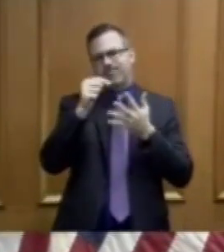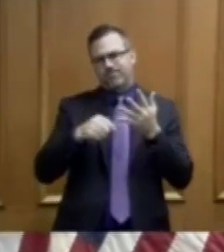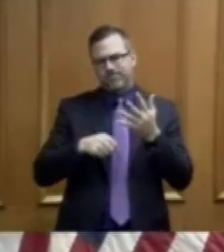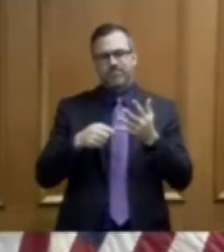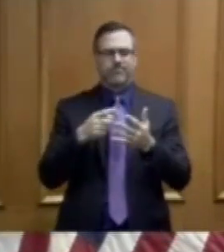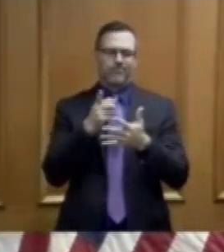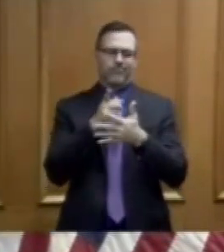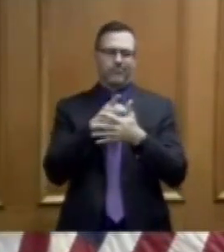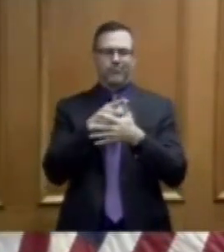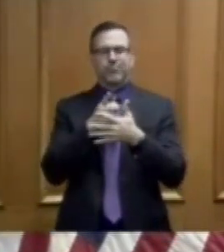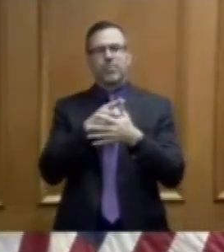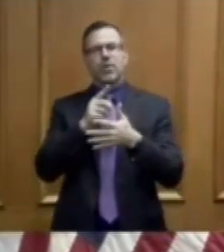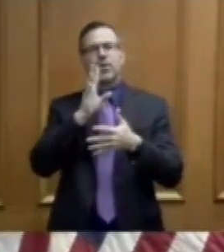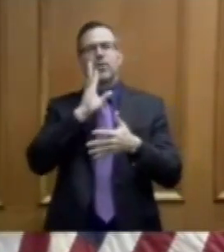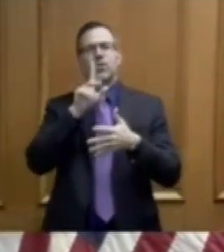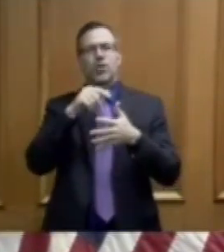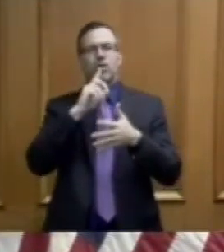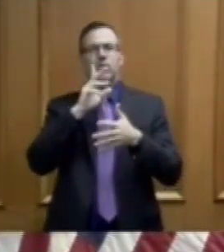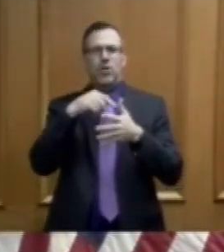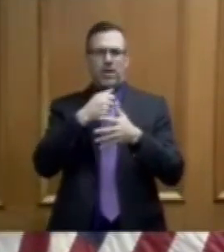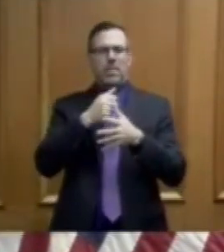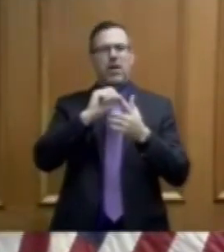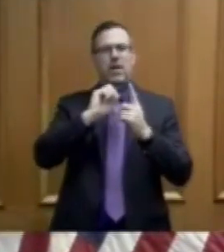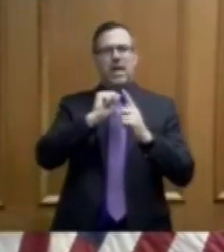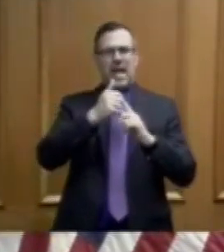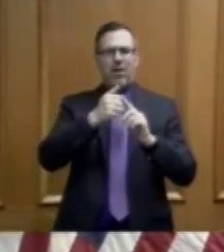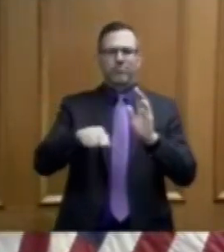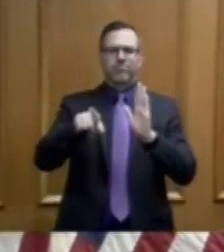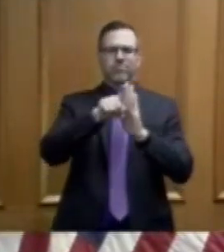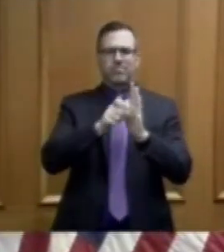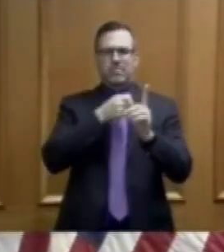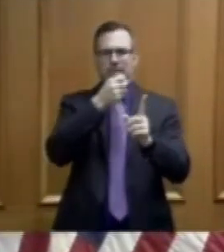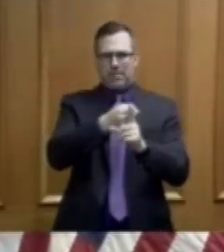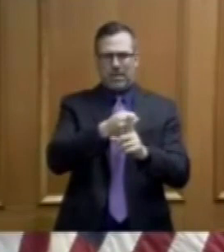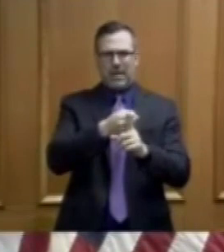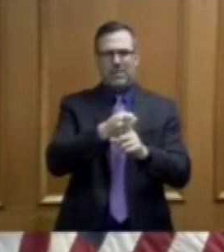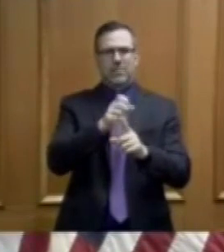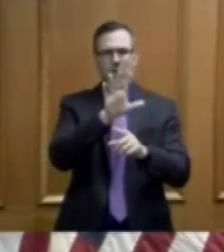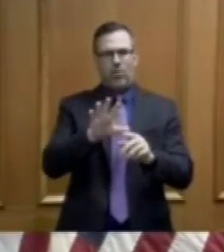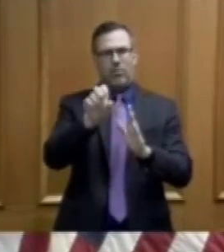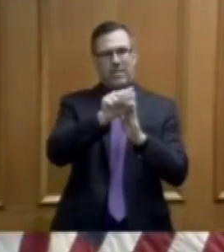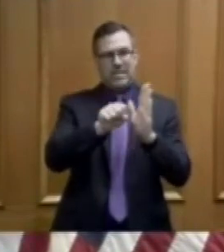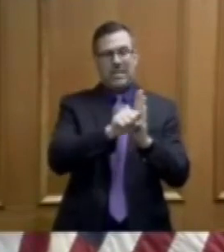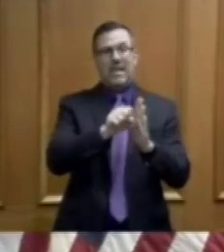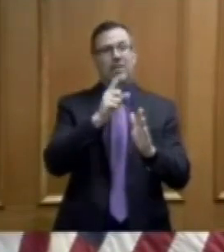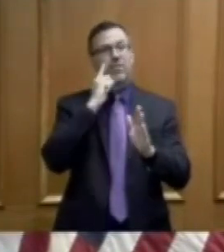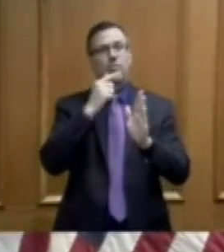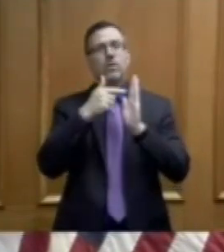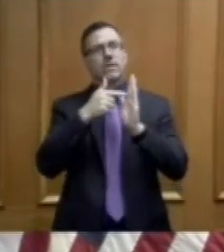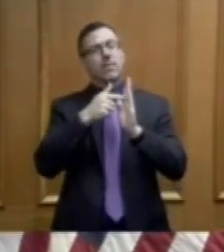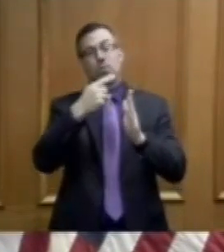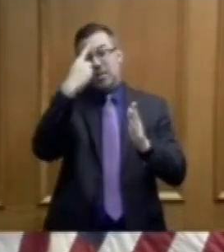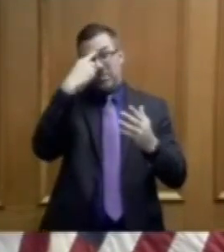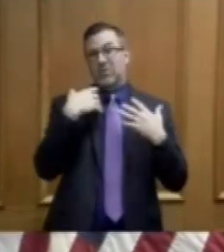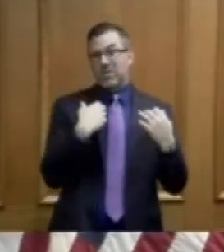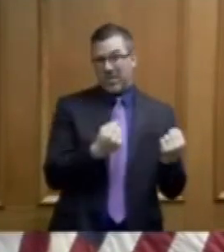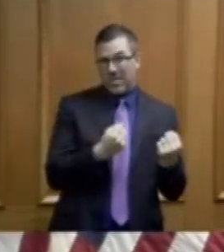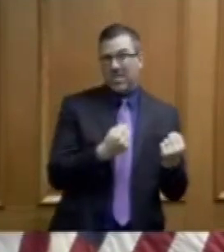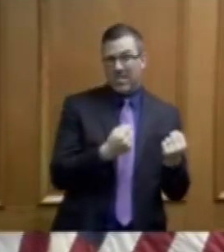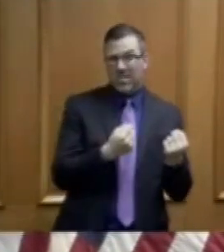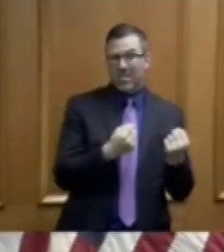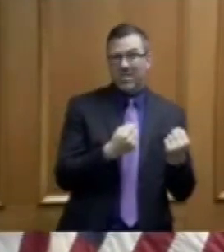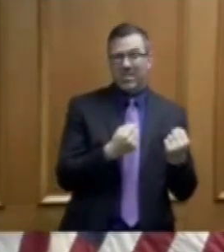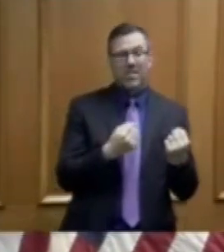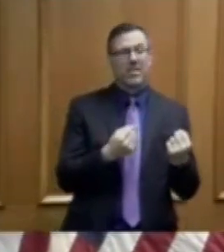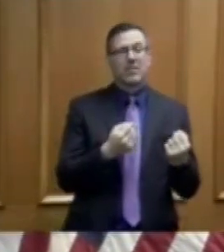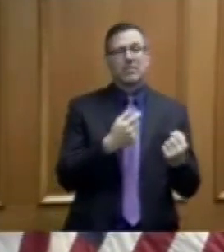the collateral damages of COVID-19 in our state. Yesterday, we talked about mental health and the great challenges that are